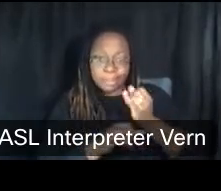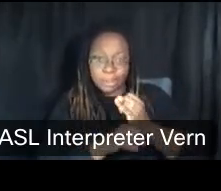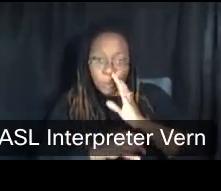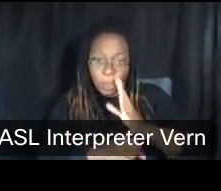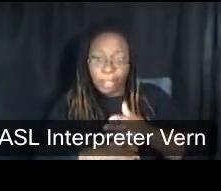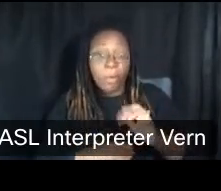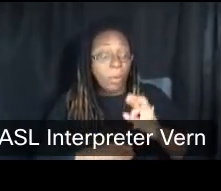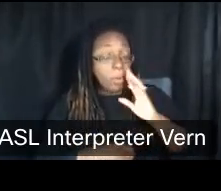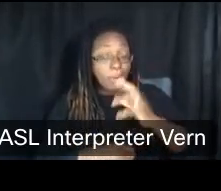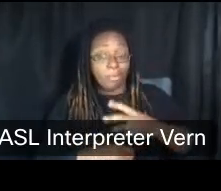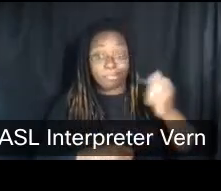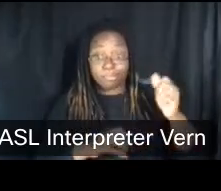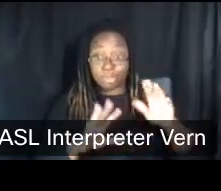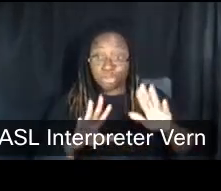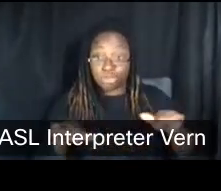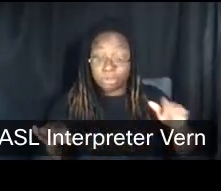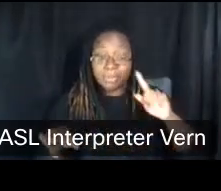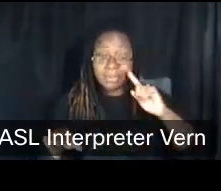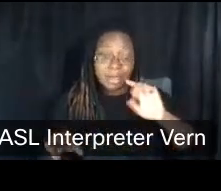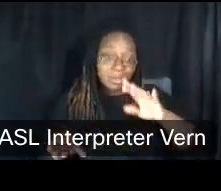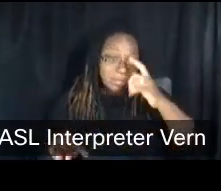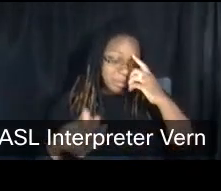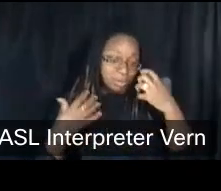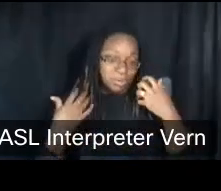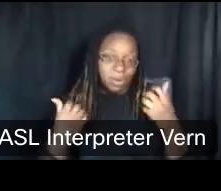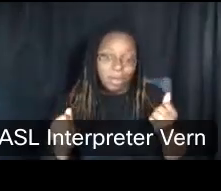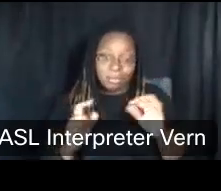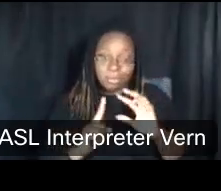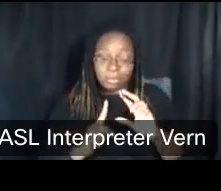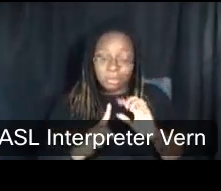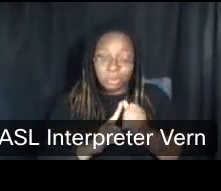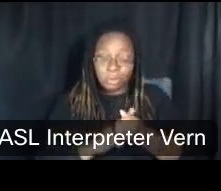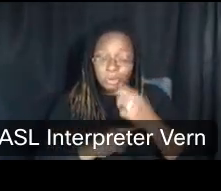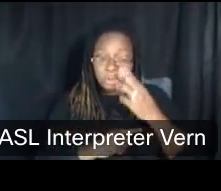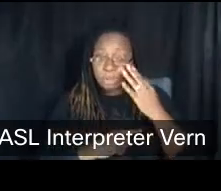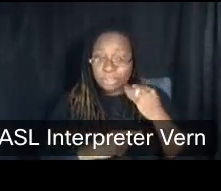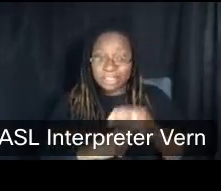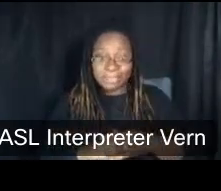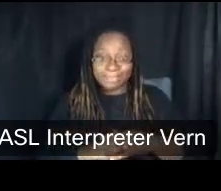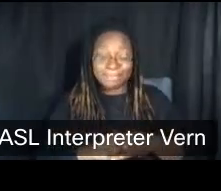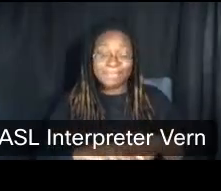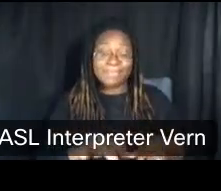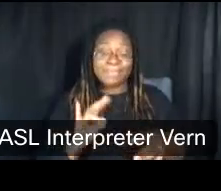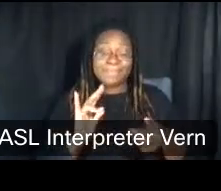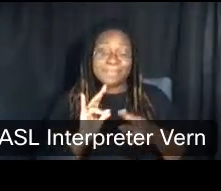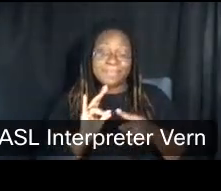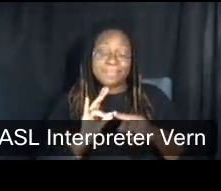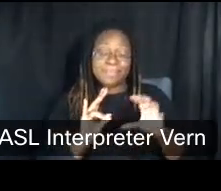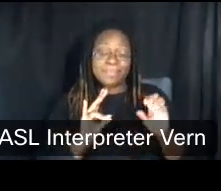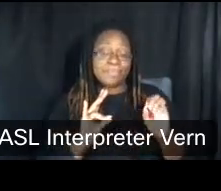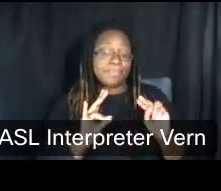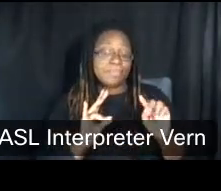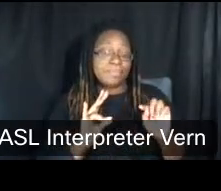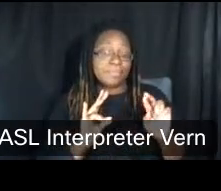custody of children because of mental health experiences? And then controlling. Has a partner ever tried to